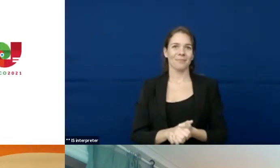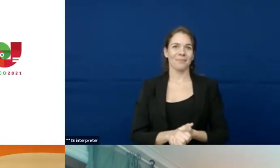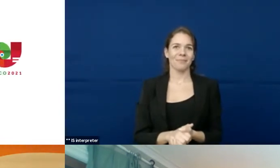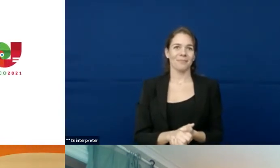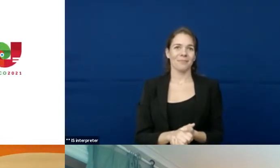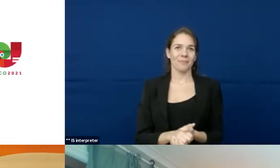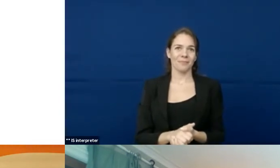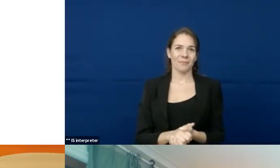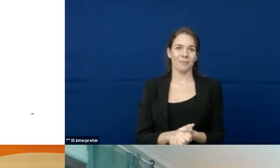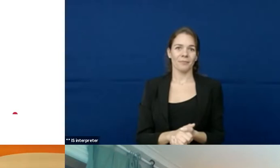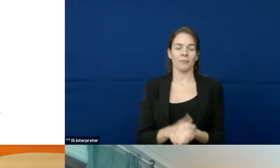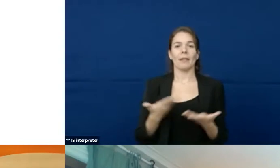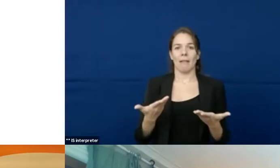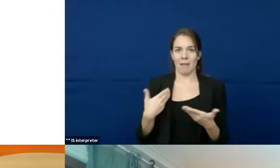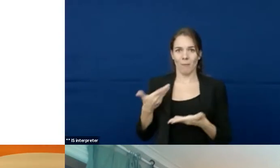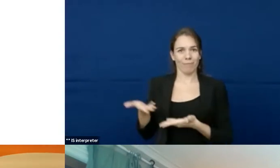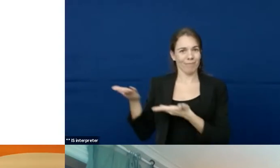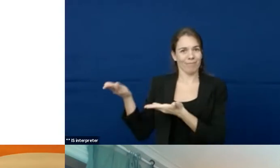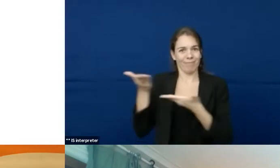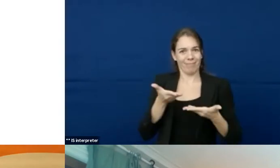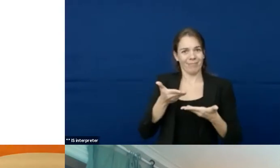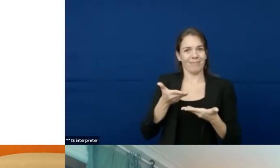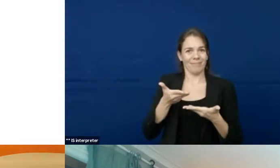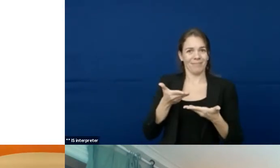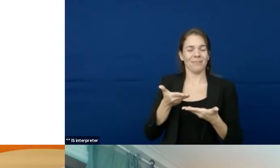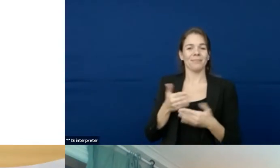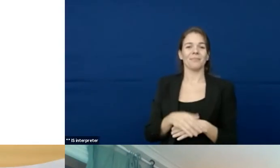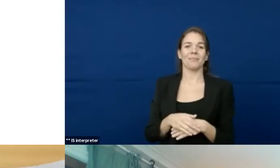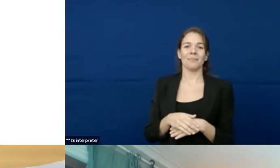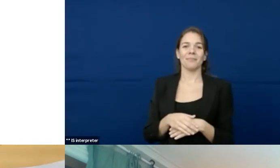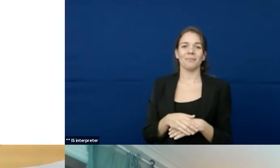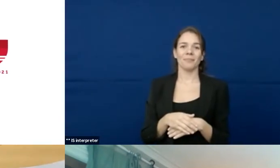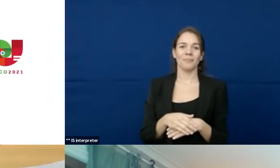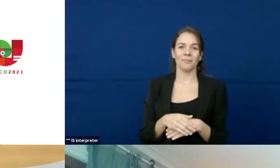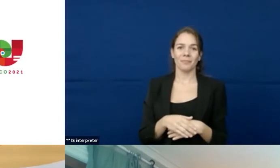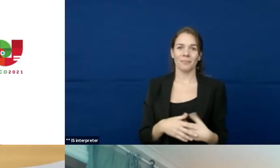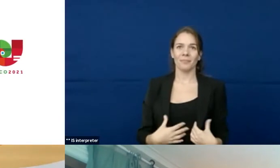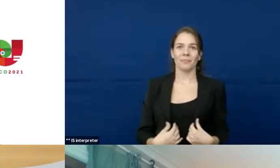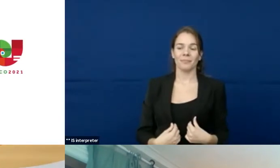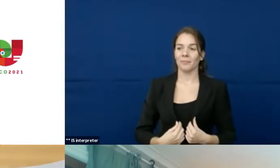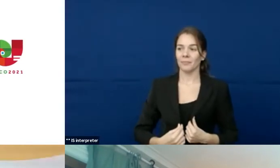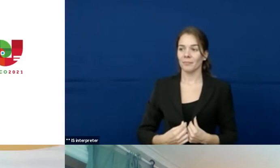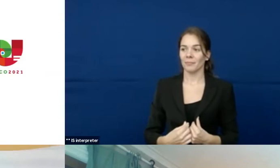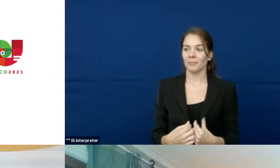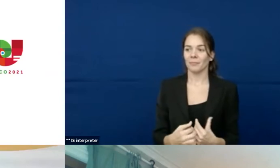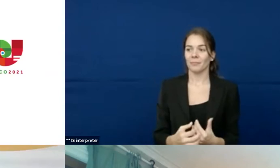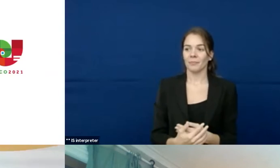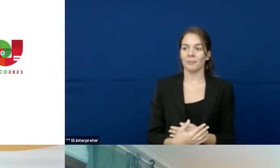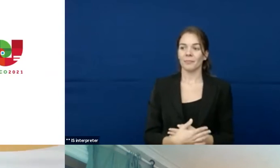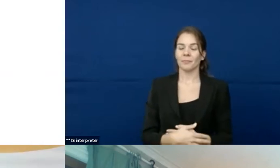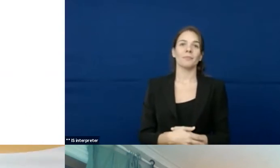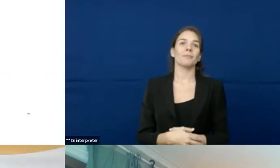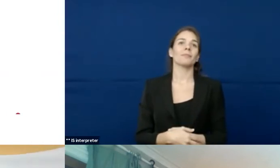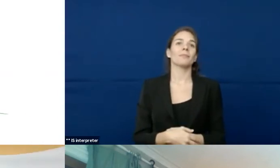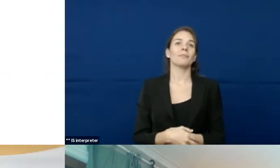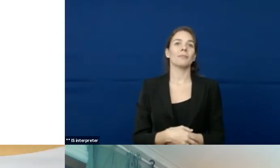hear from Mrs. Nicolette Naylor, the International Program Director of Gender,